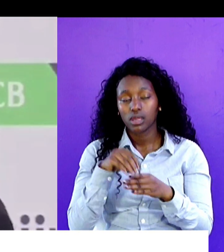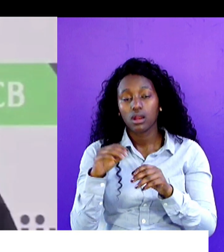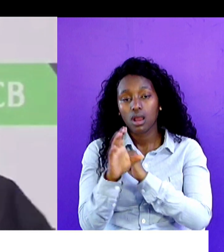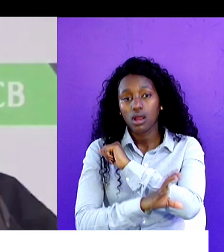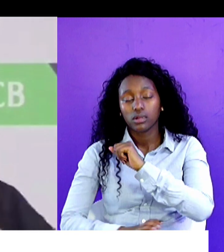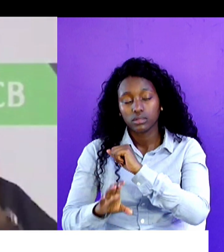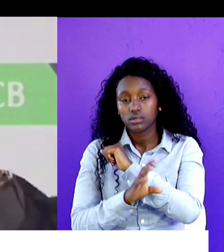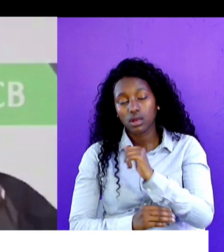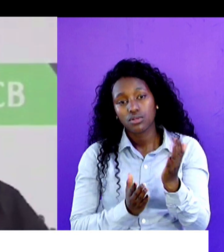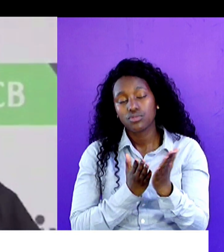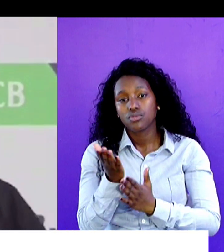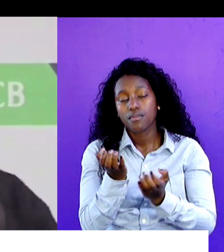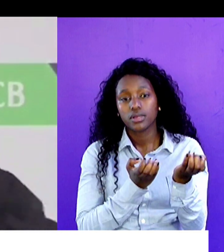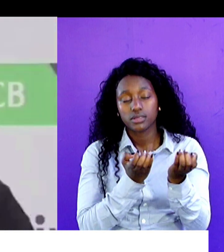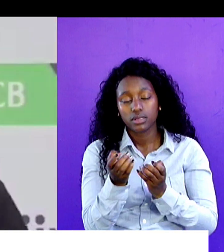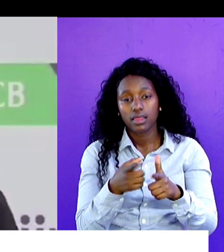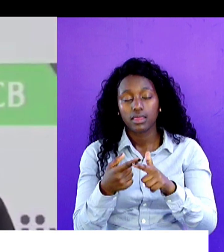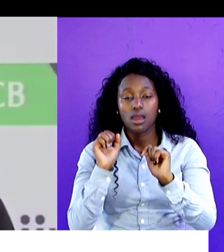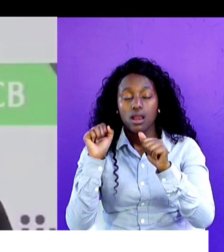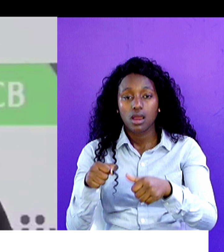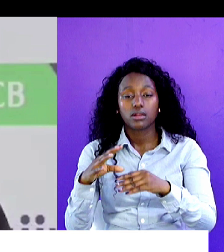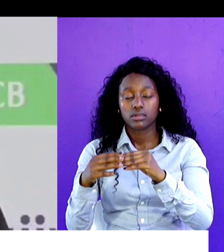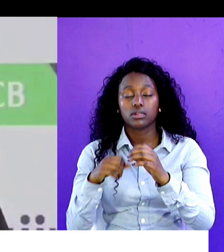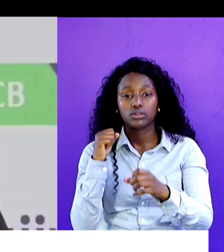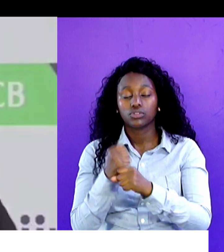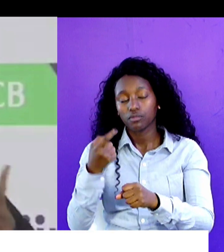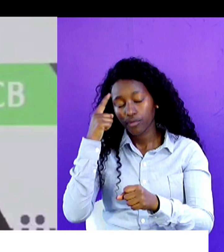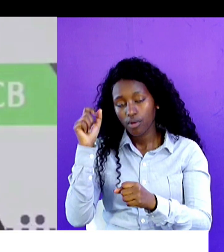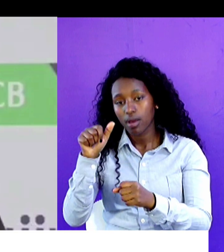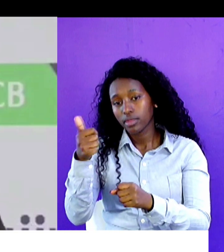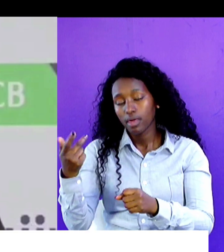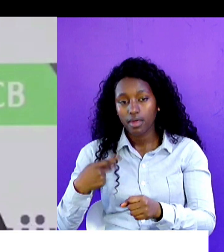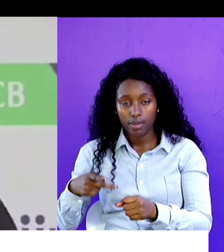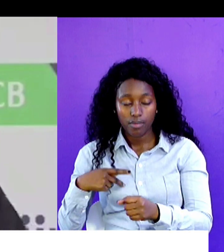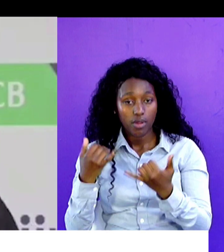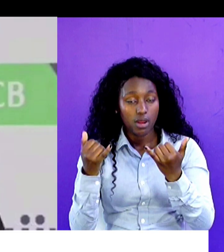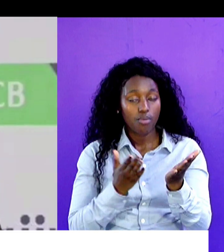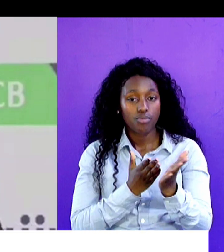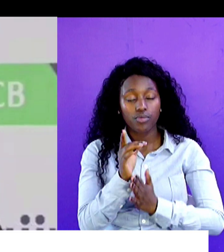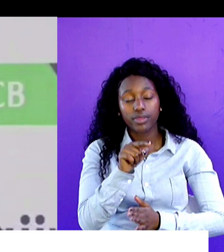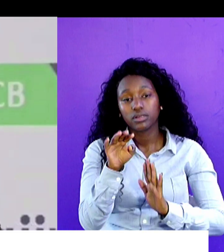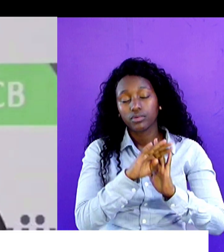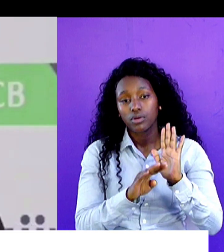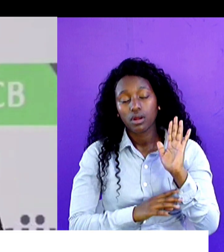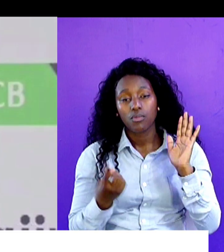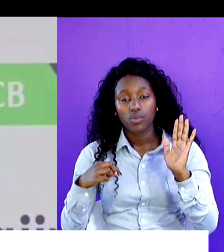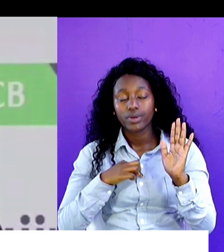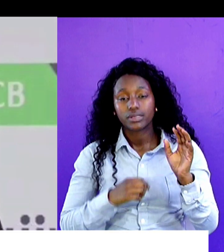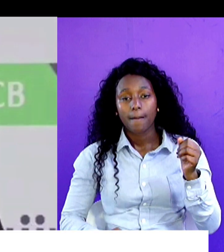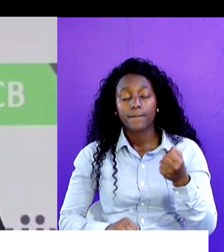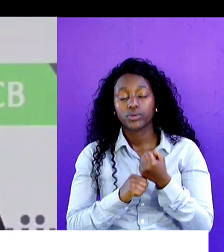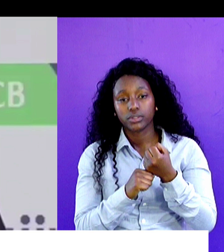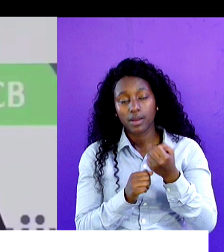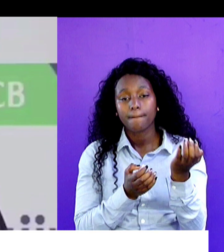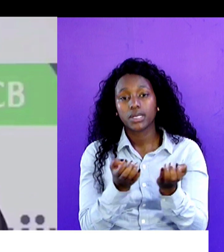businesses that we can be able to generate jobs for everyone. So through this program, we still support what we call business